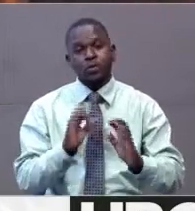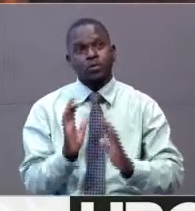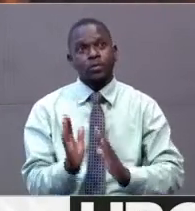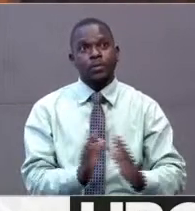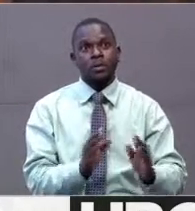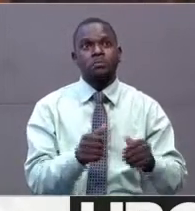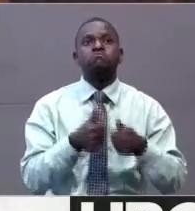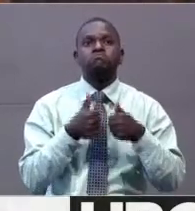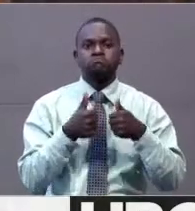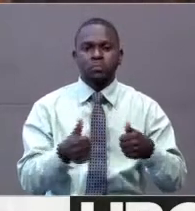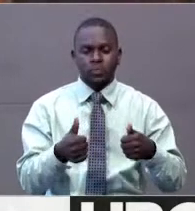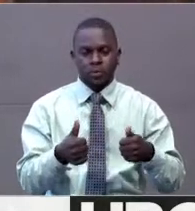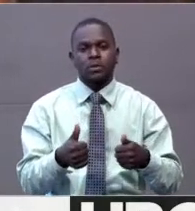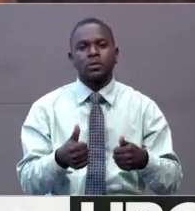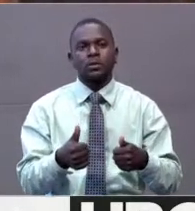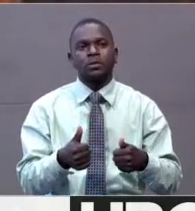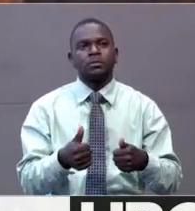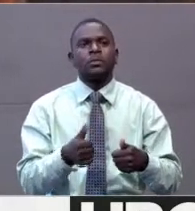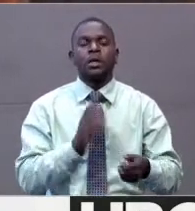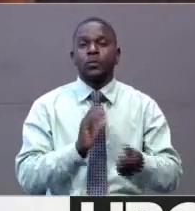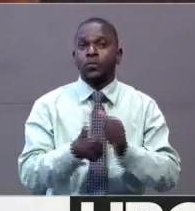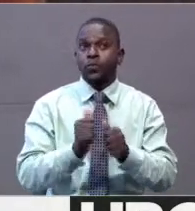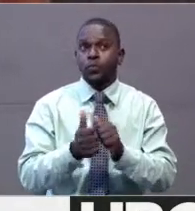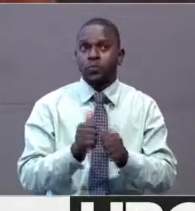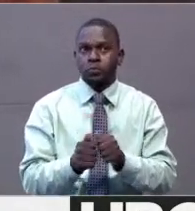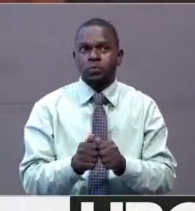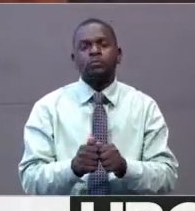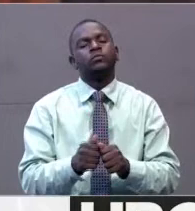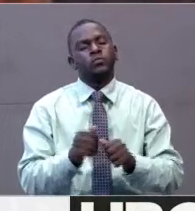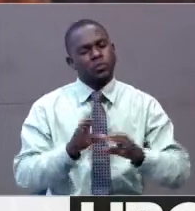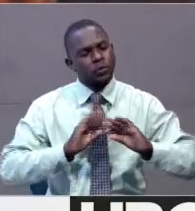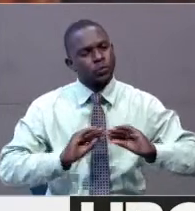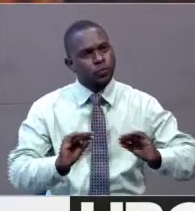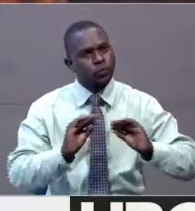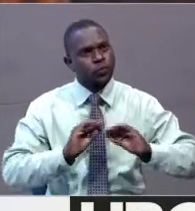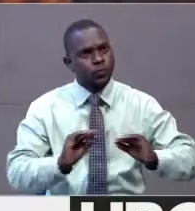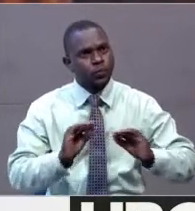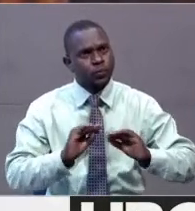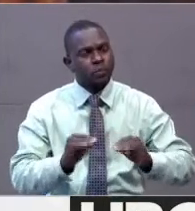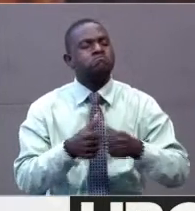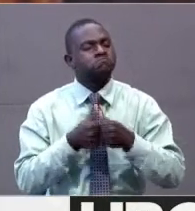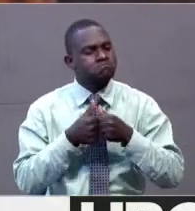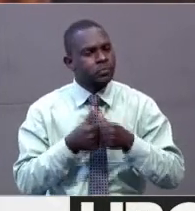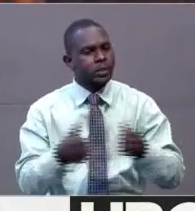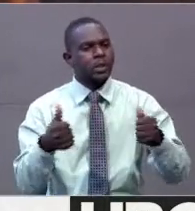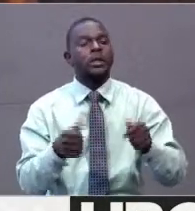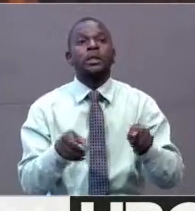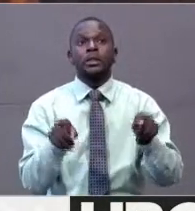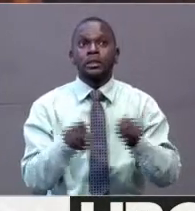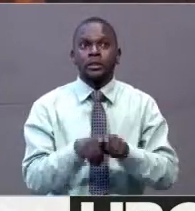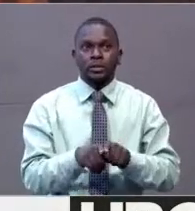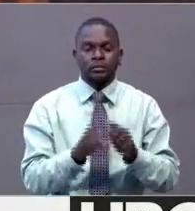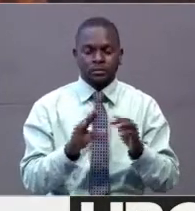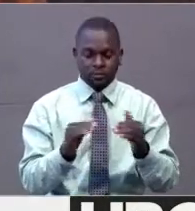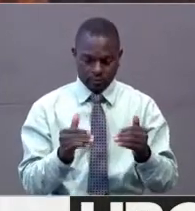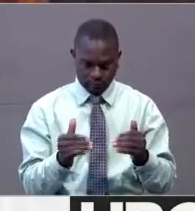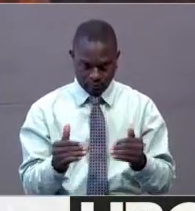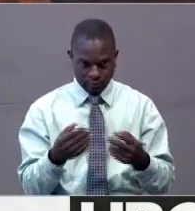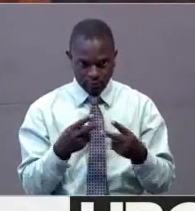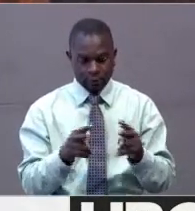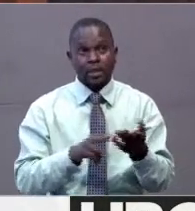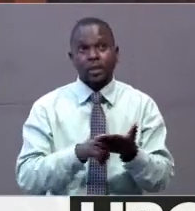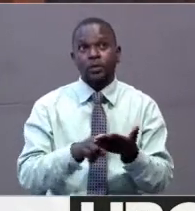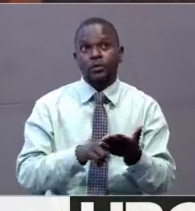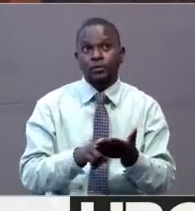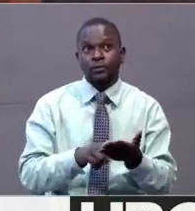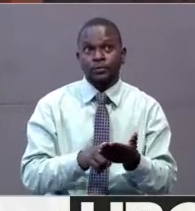enough for this tournament because we've given it all our all throughout this session, because we even camped and we started using